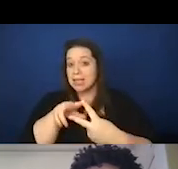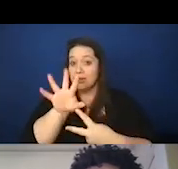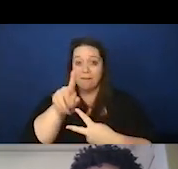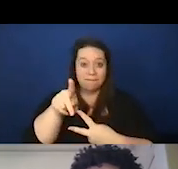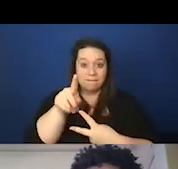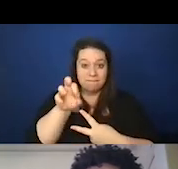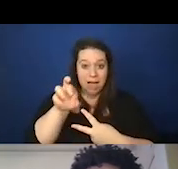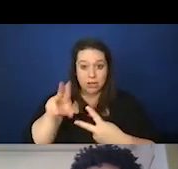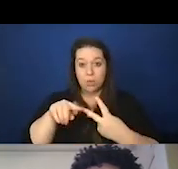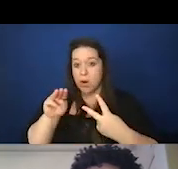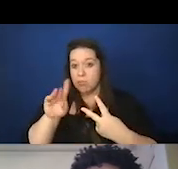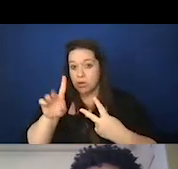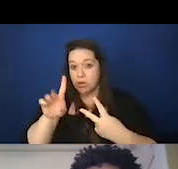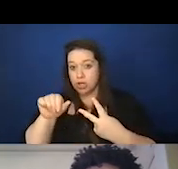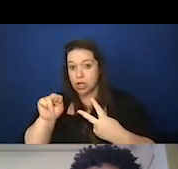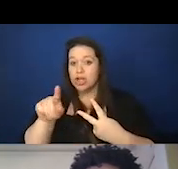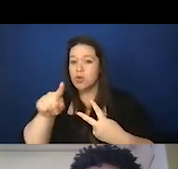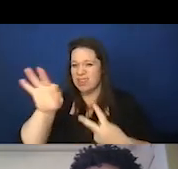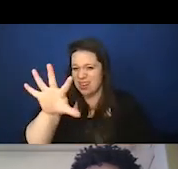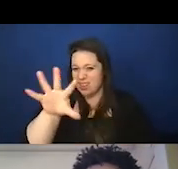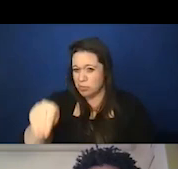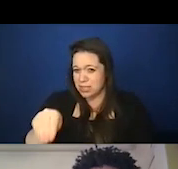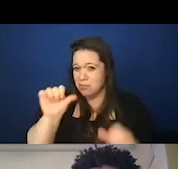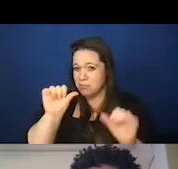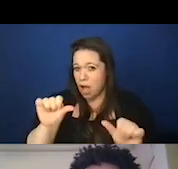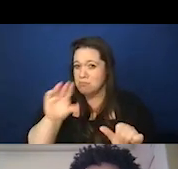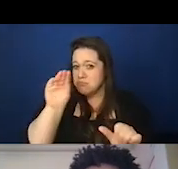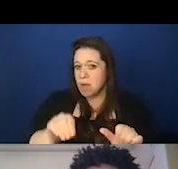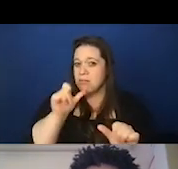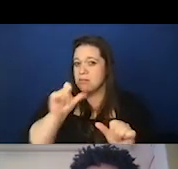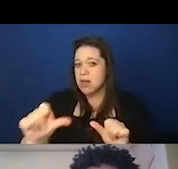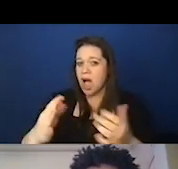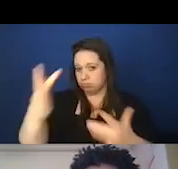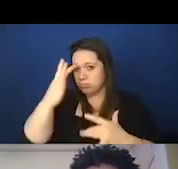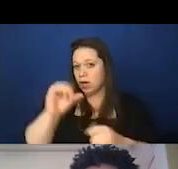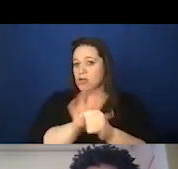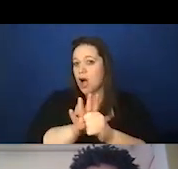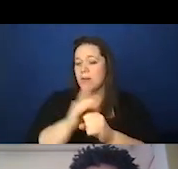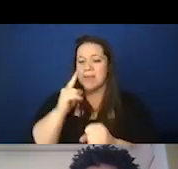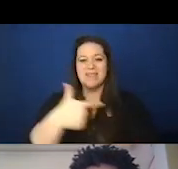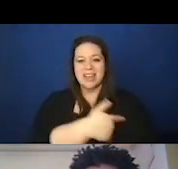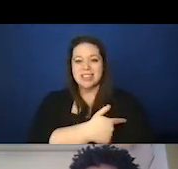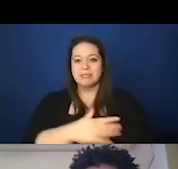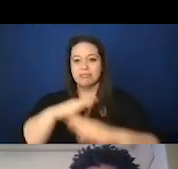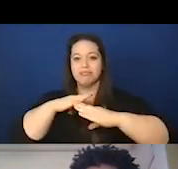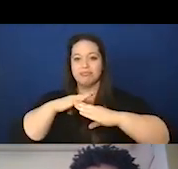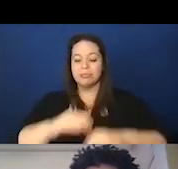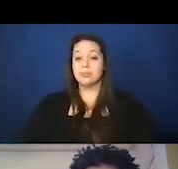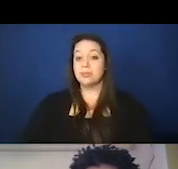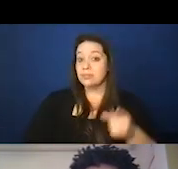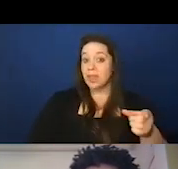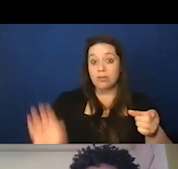had 95% chance of not getting COVID because you got that vaccine, whereas you didn't get it,